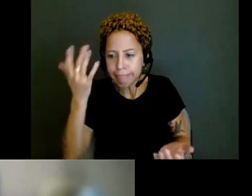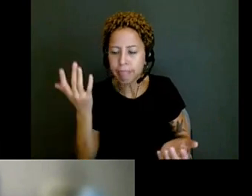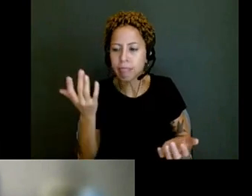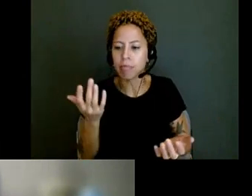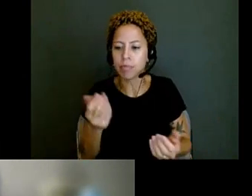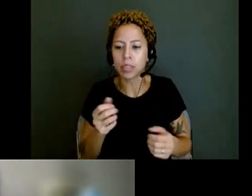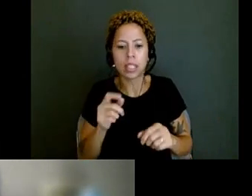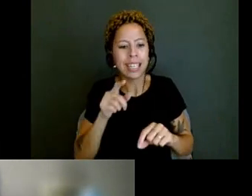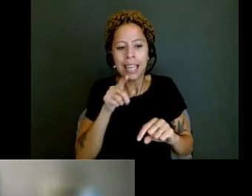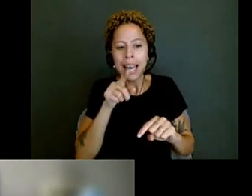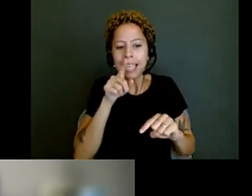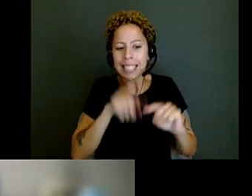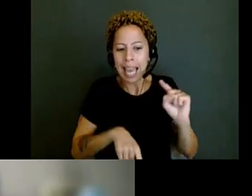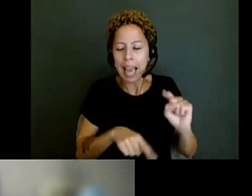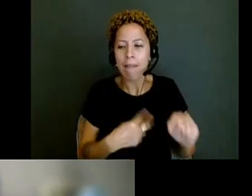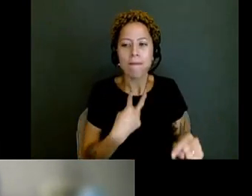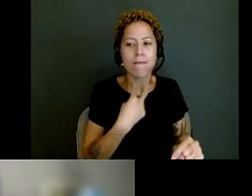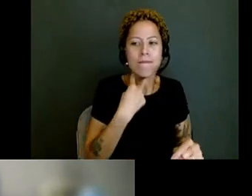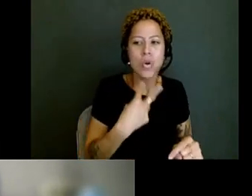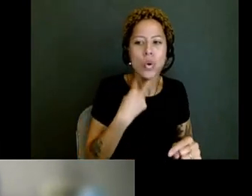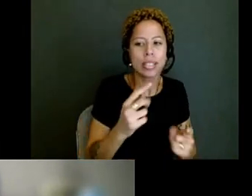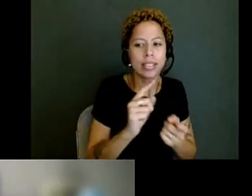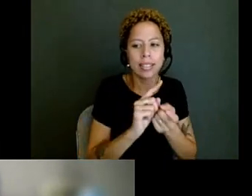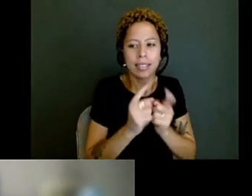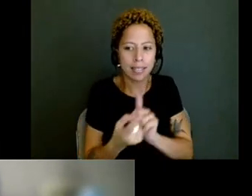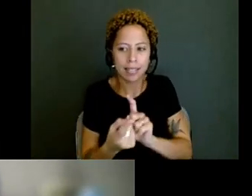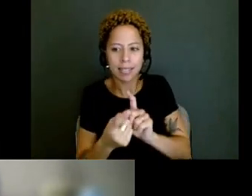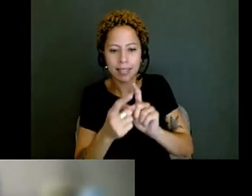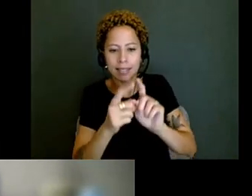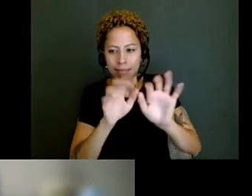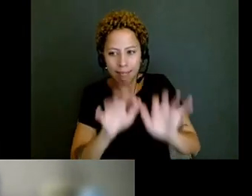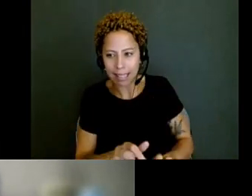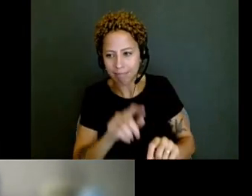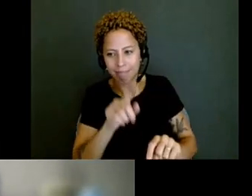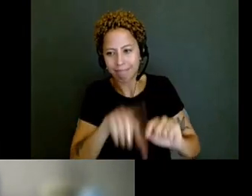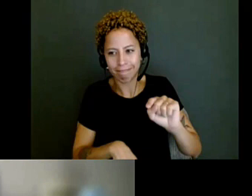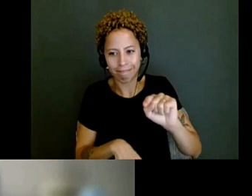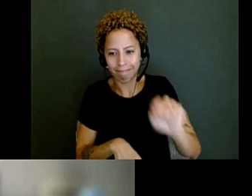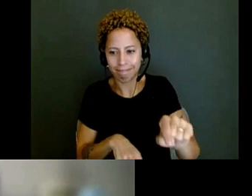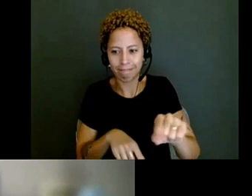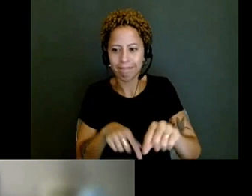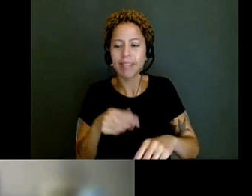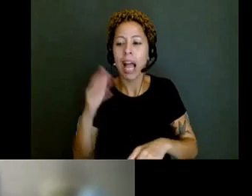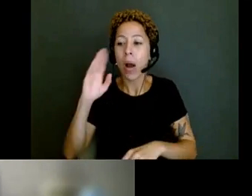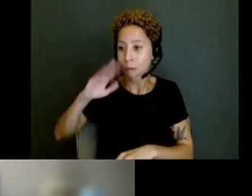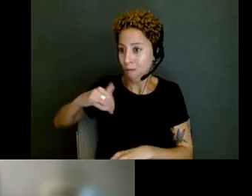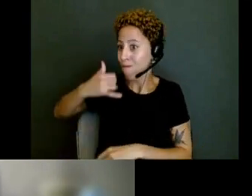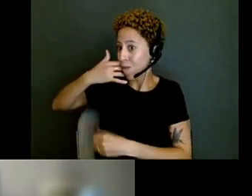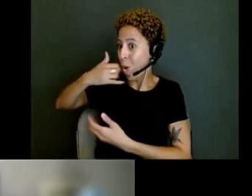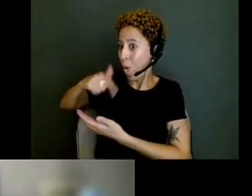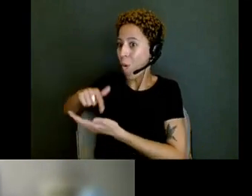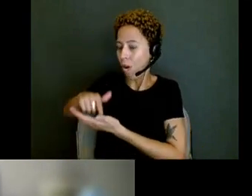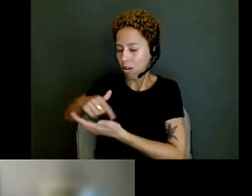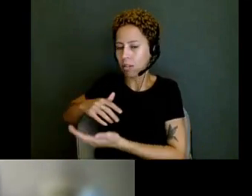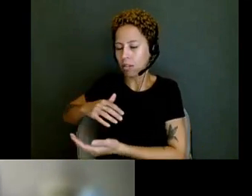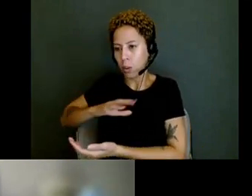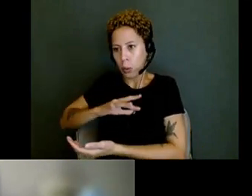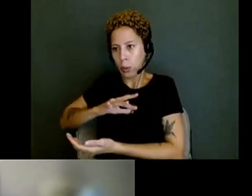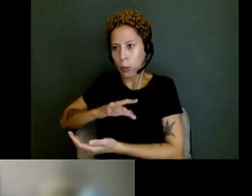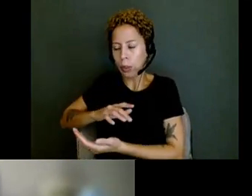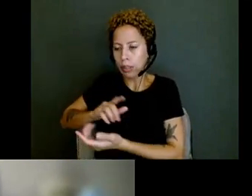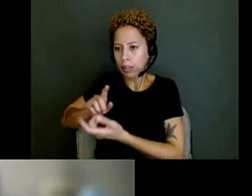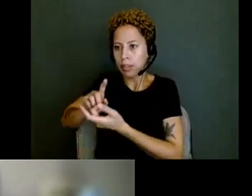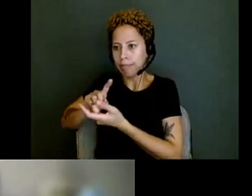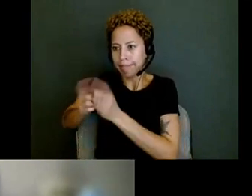them here, but I understand why you would ask that question, because you want to be able to dictate messages onto your phone, because it's a pain in the ass to type them out.